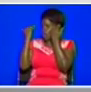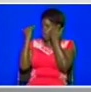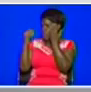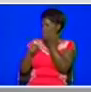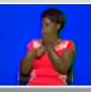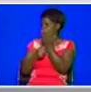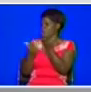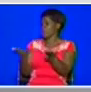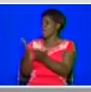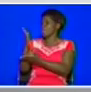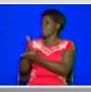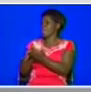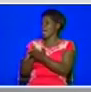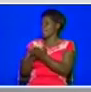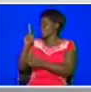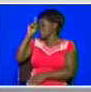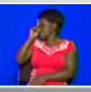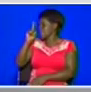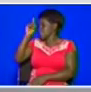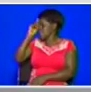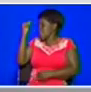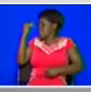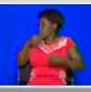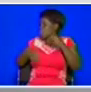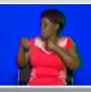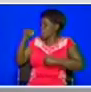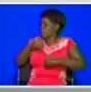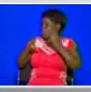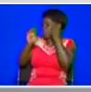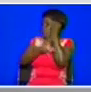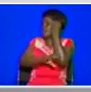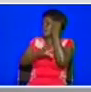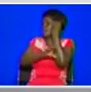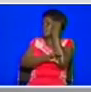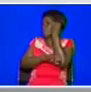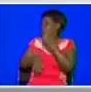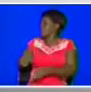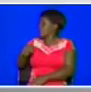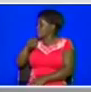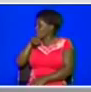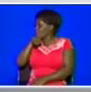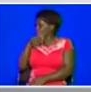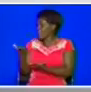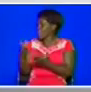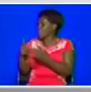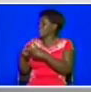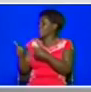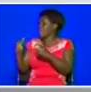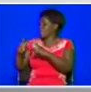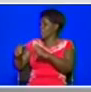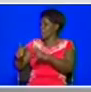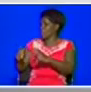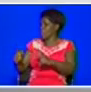adversely mentioned in some rather serious scandals in the country. So would Raila Odinga perhaps start an investigation into